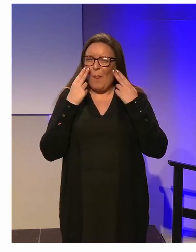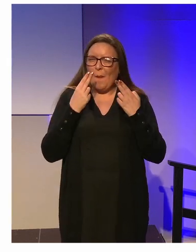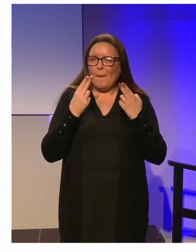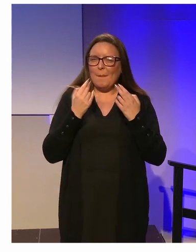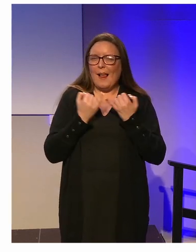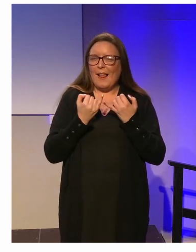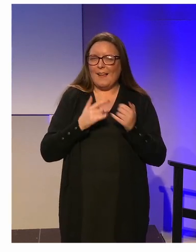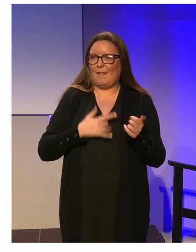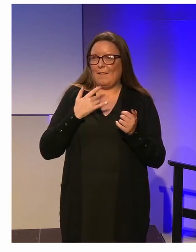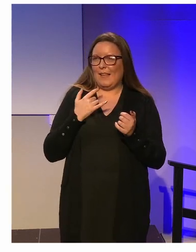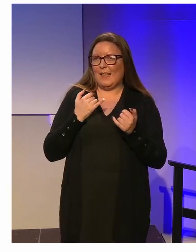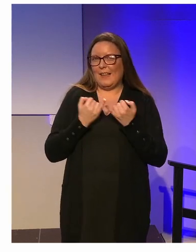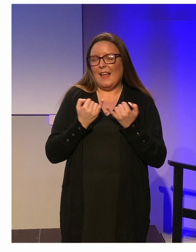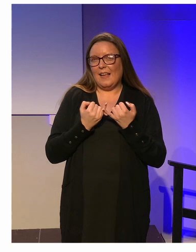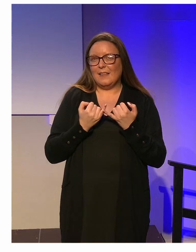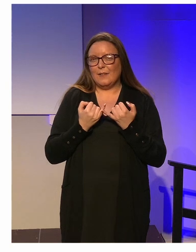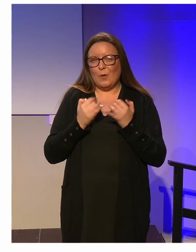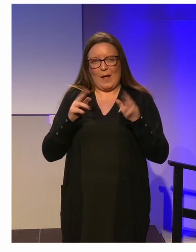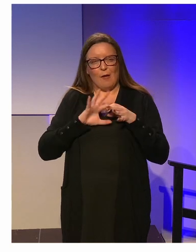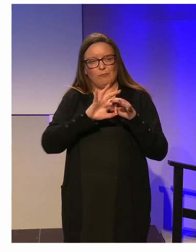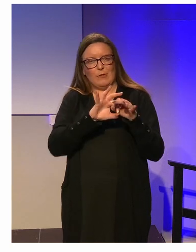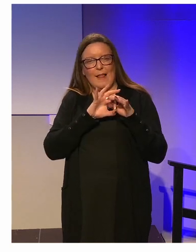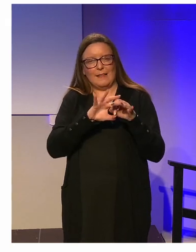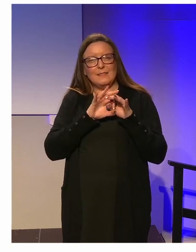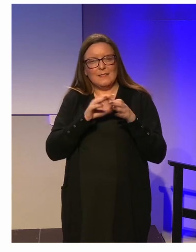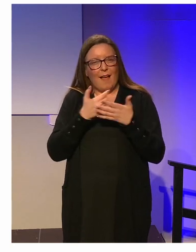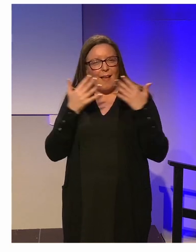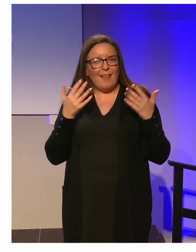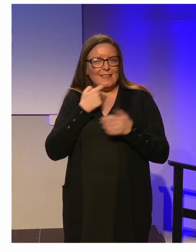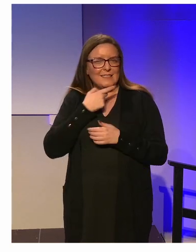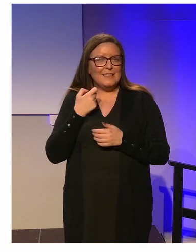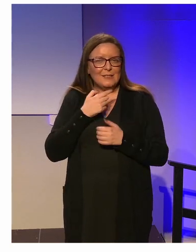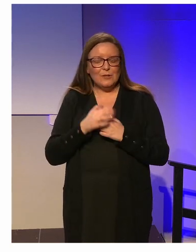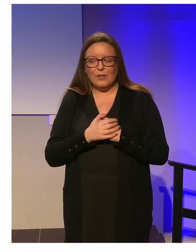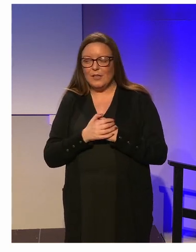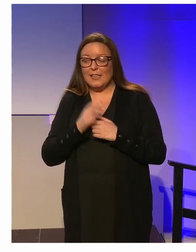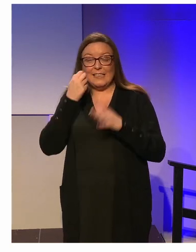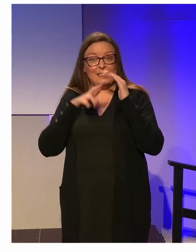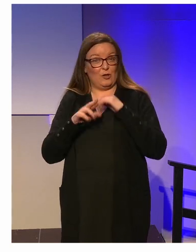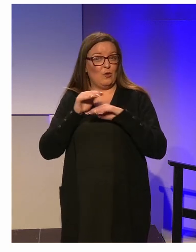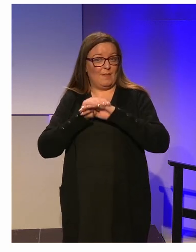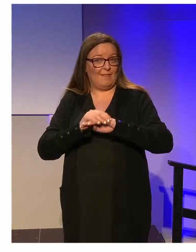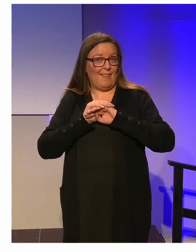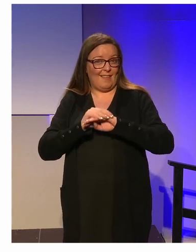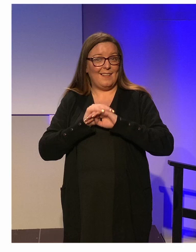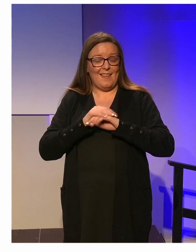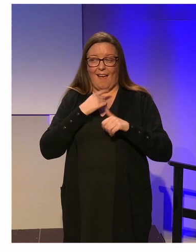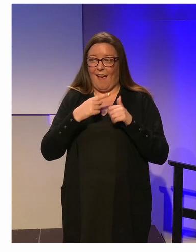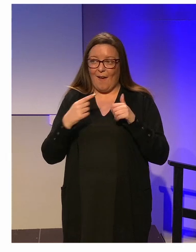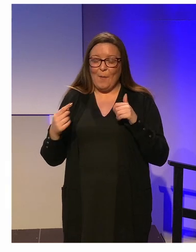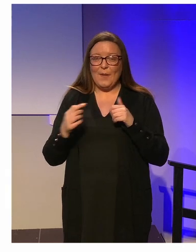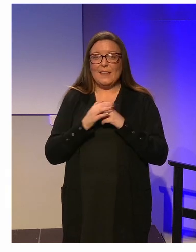like more, like you could relate to them a lot easier. Teachers are very friendly. They